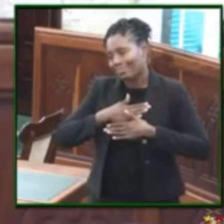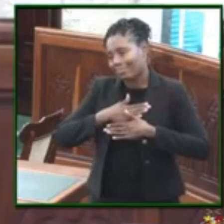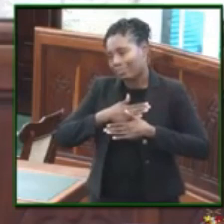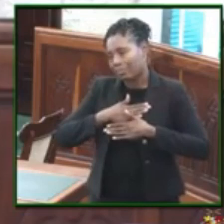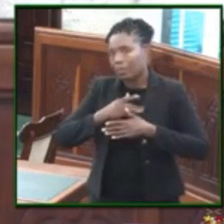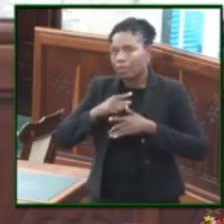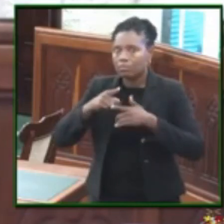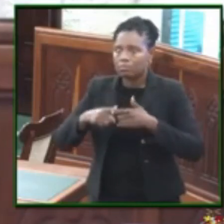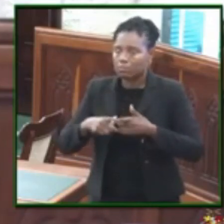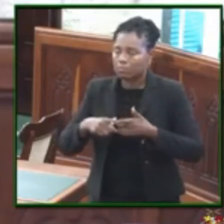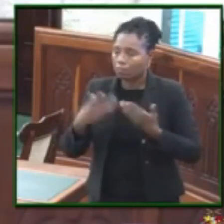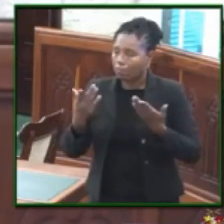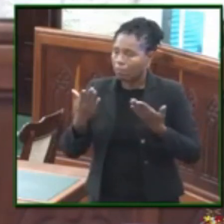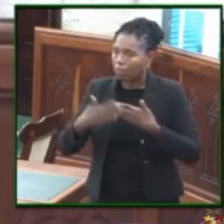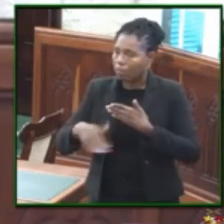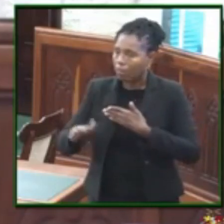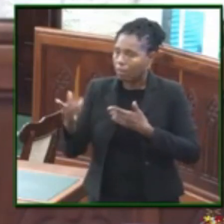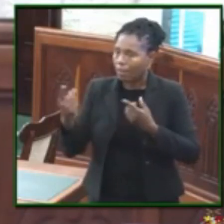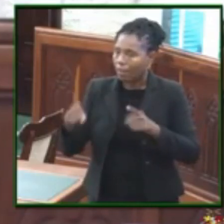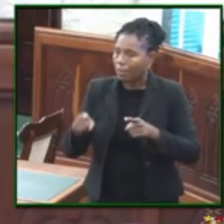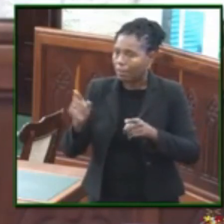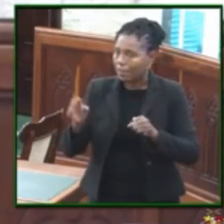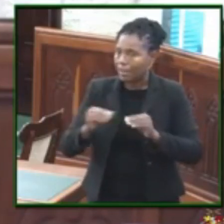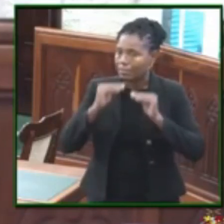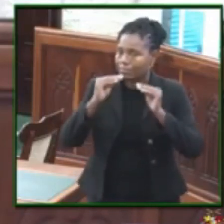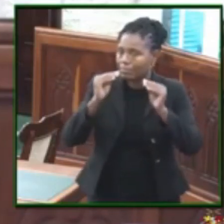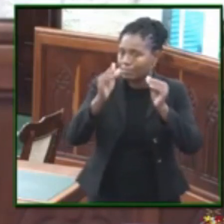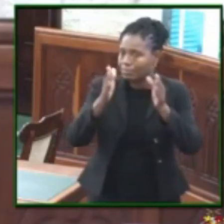Until along came that professor,